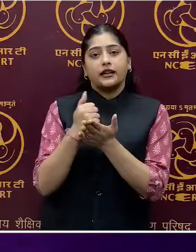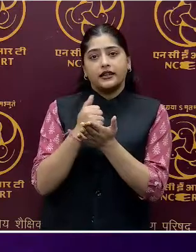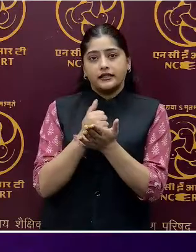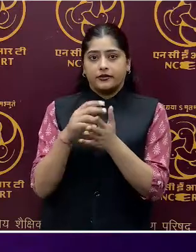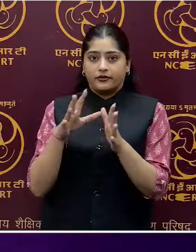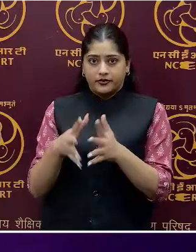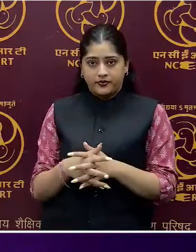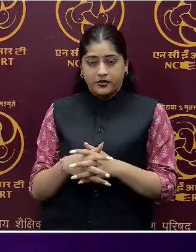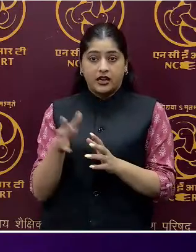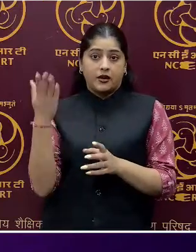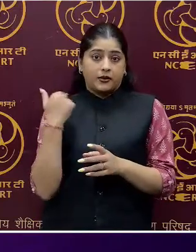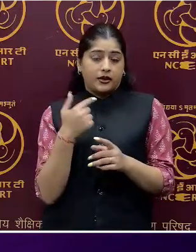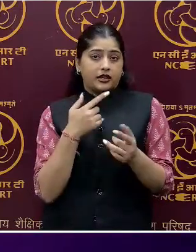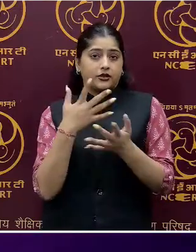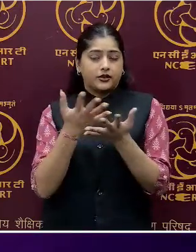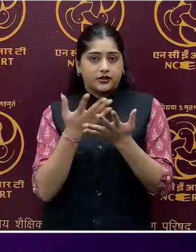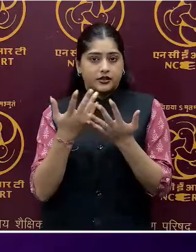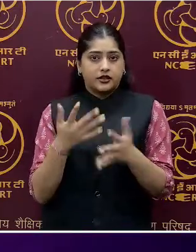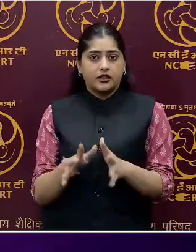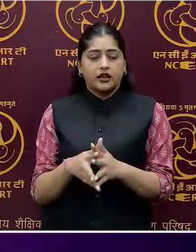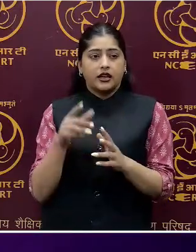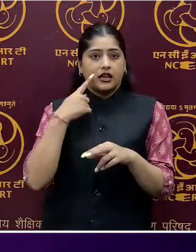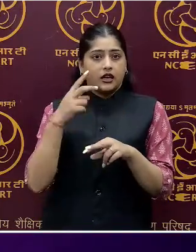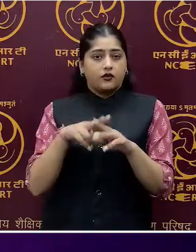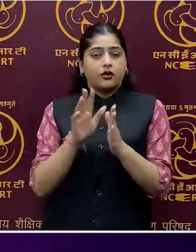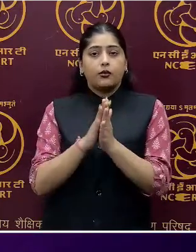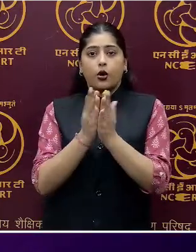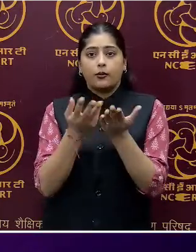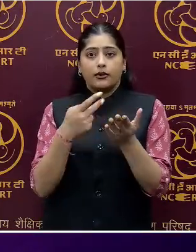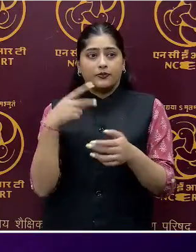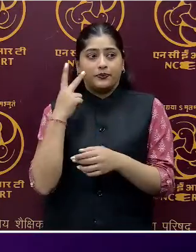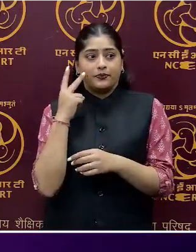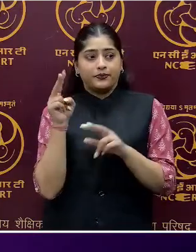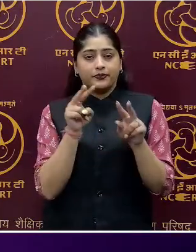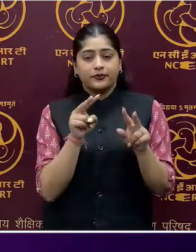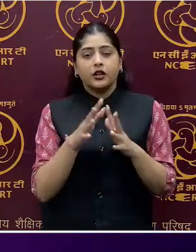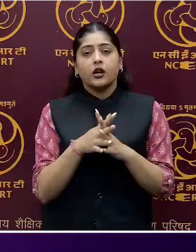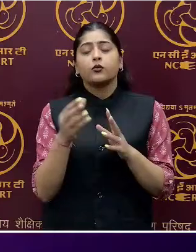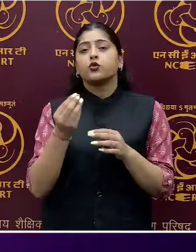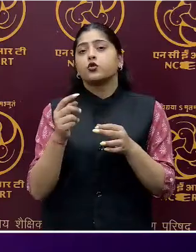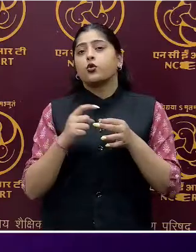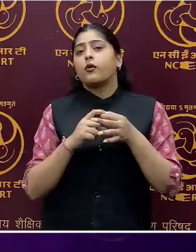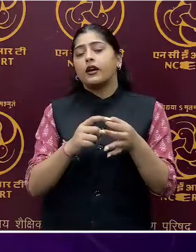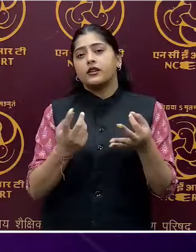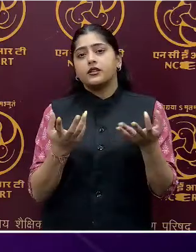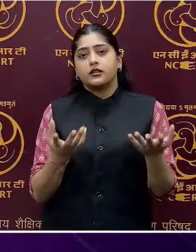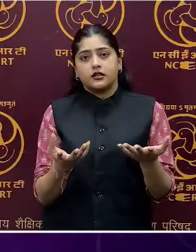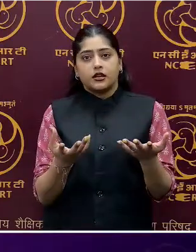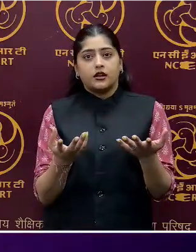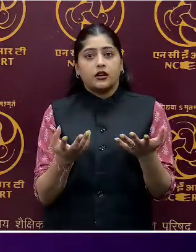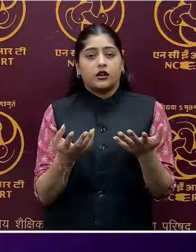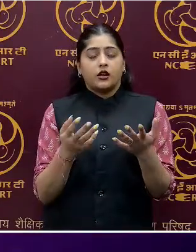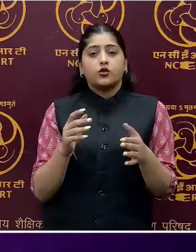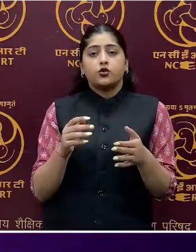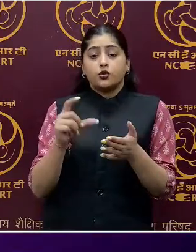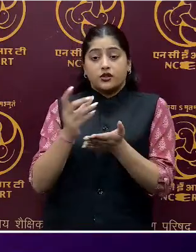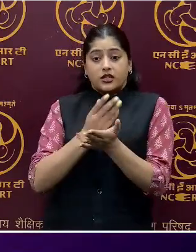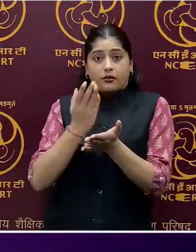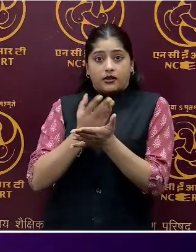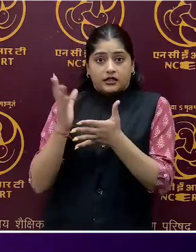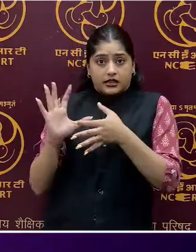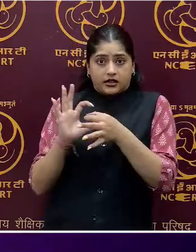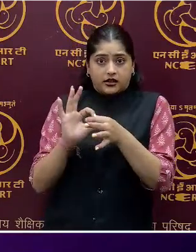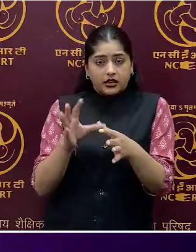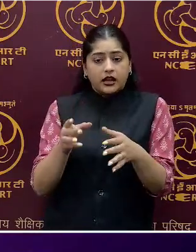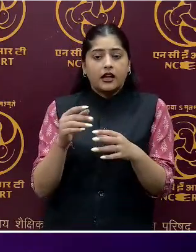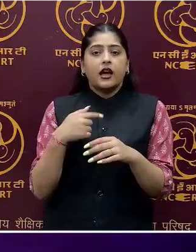chapter. So they can open their notebook and come with us, and we can discuss the questions that are going to come in the chapter. So before